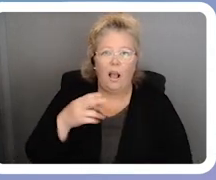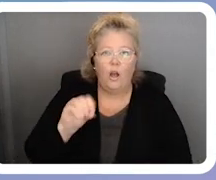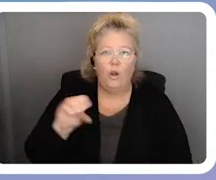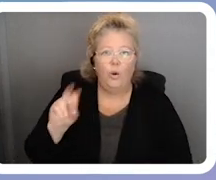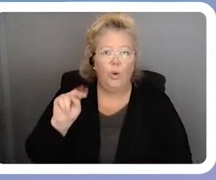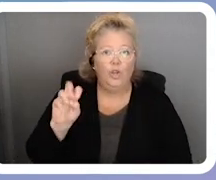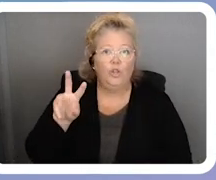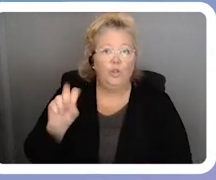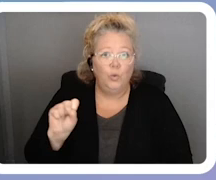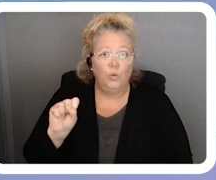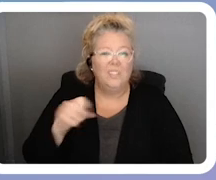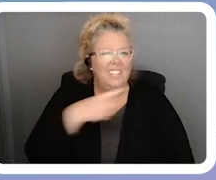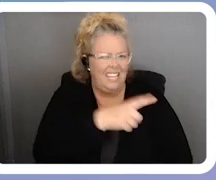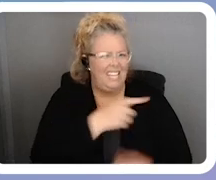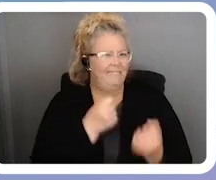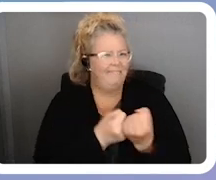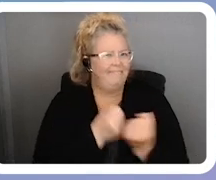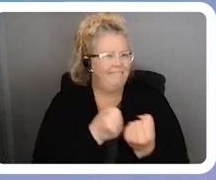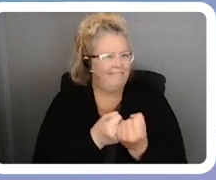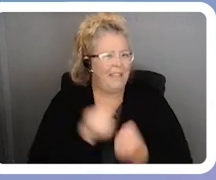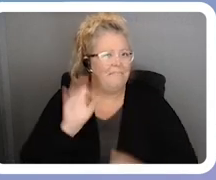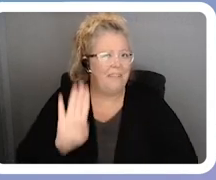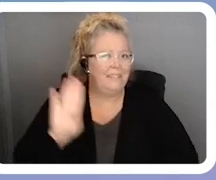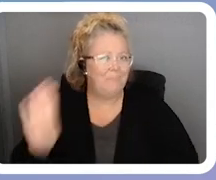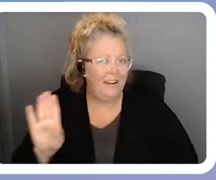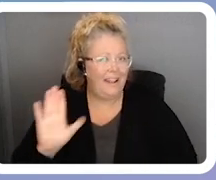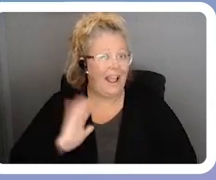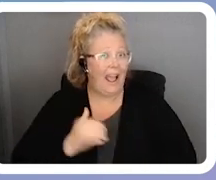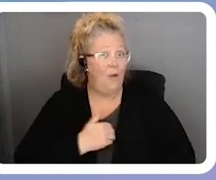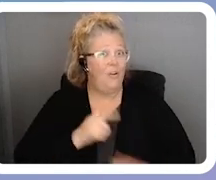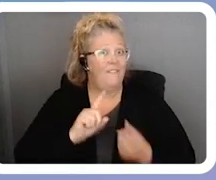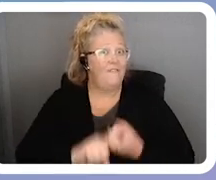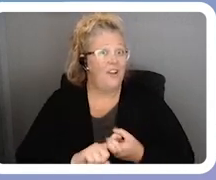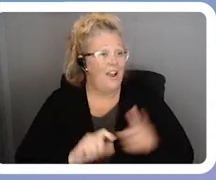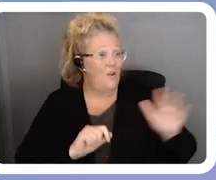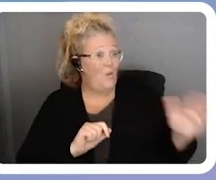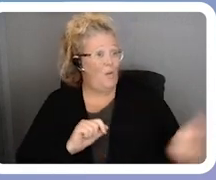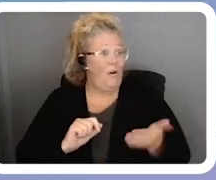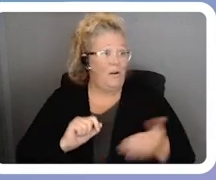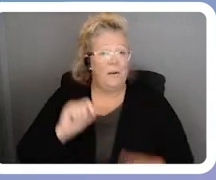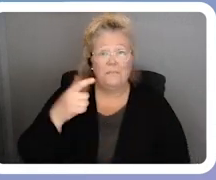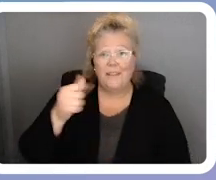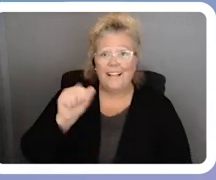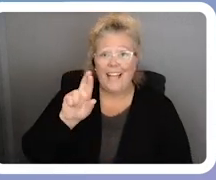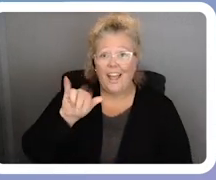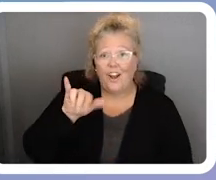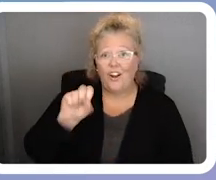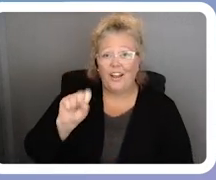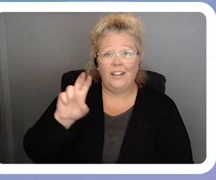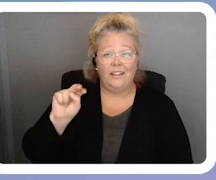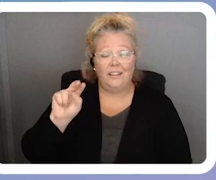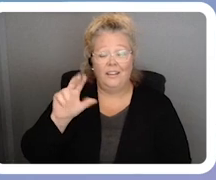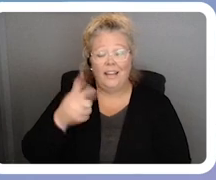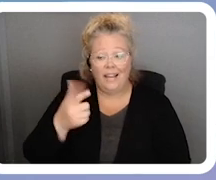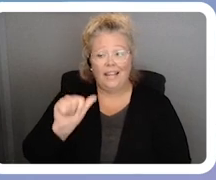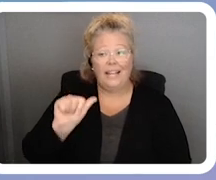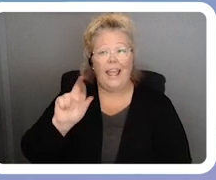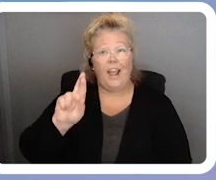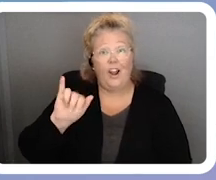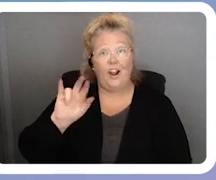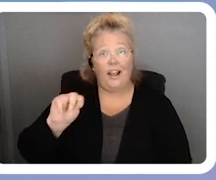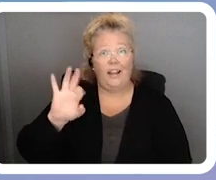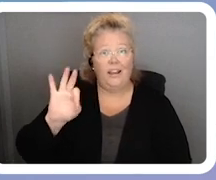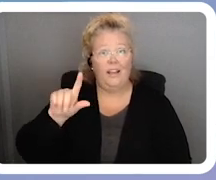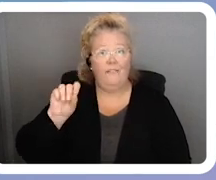personality and the national reporter at Yahoo News, and he's a huge supporter of Best Buddies and our friend. Please help